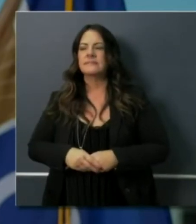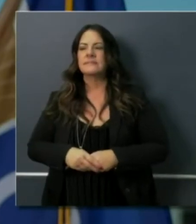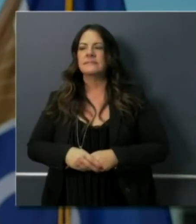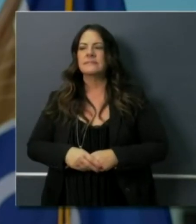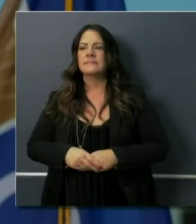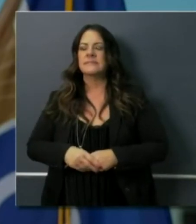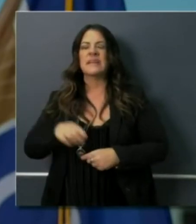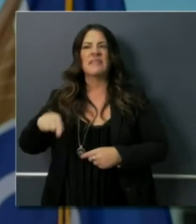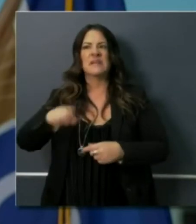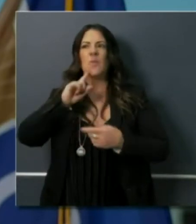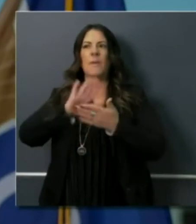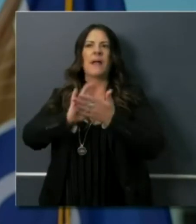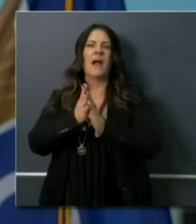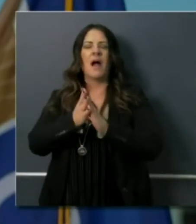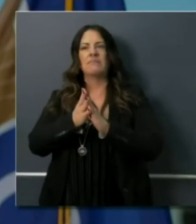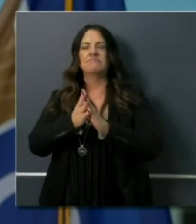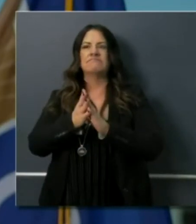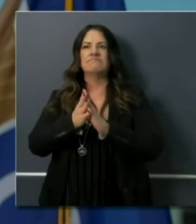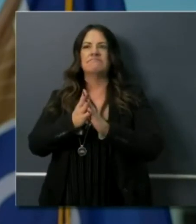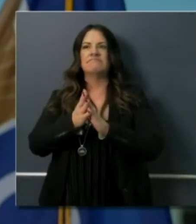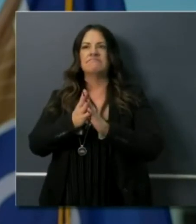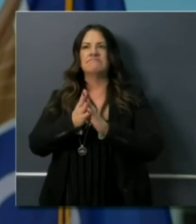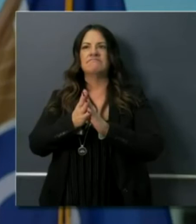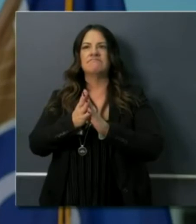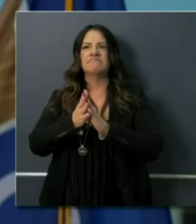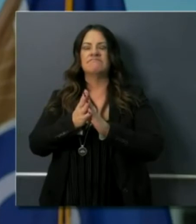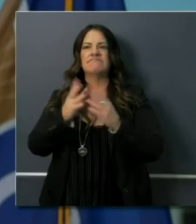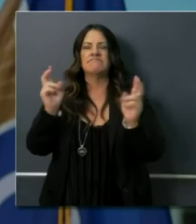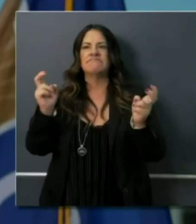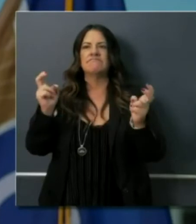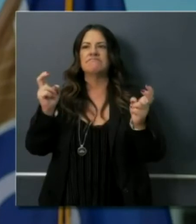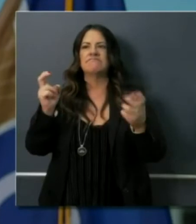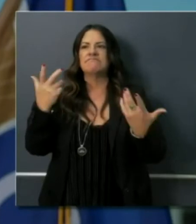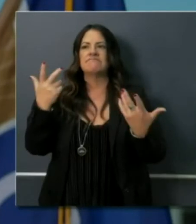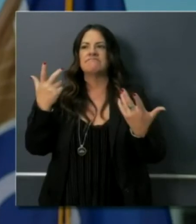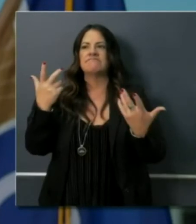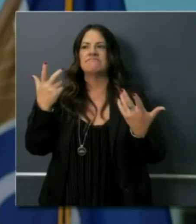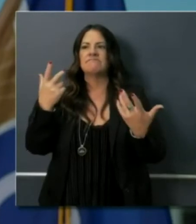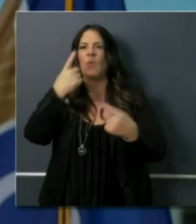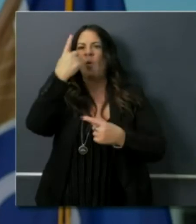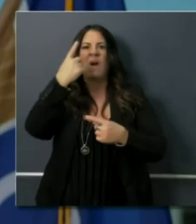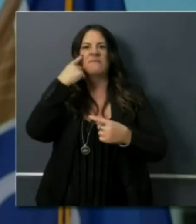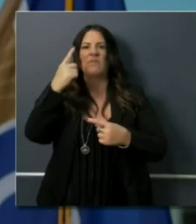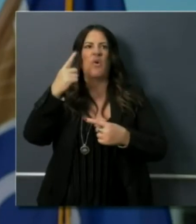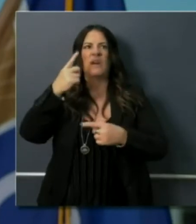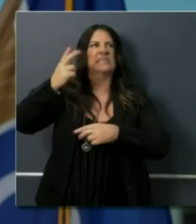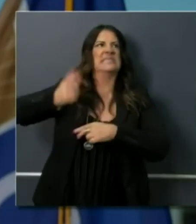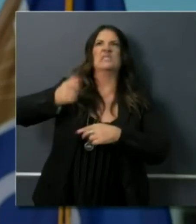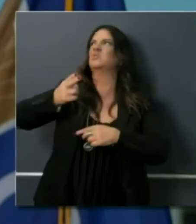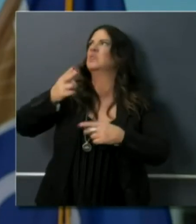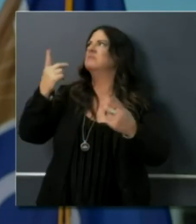history books. But nonetheless, that will be fundamentally